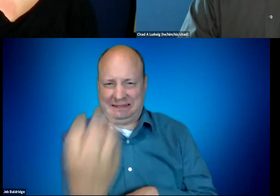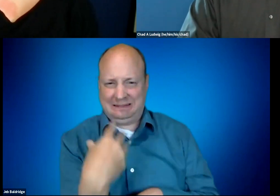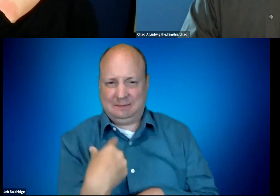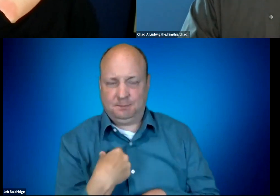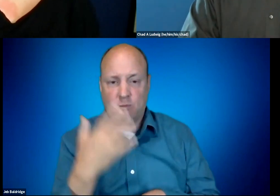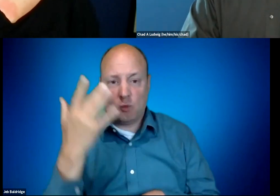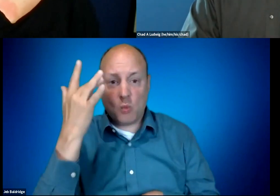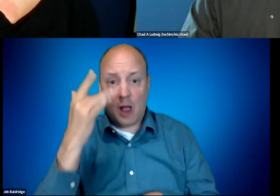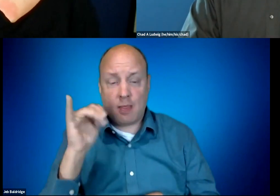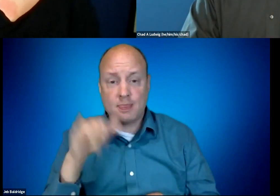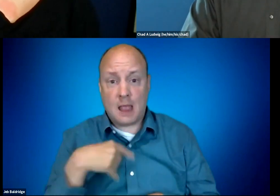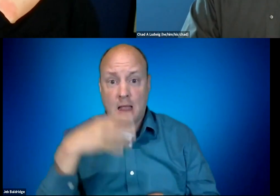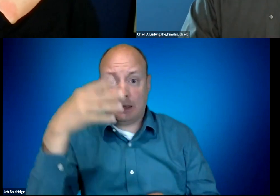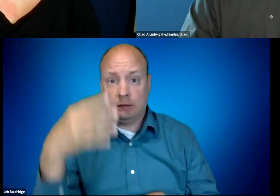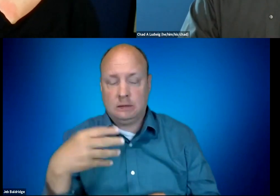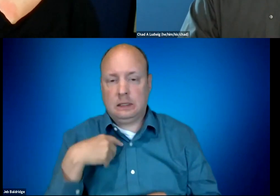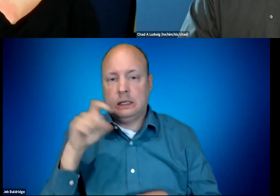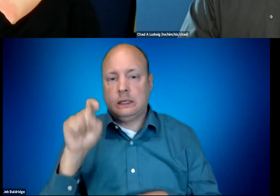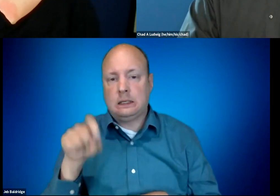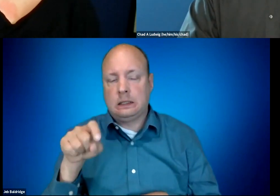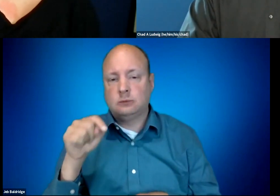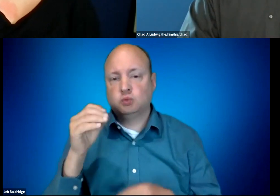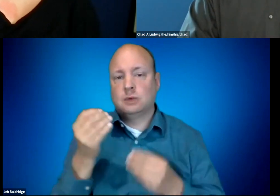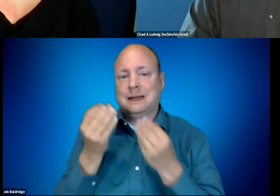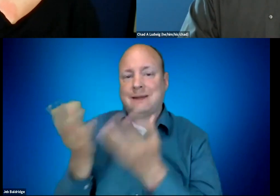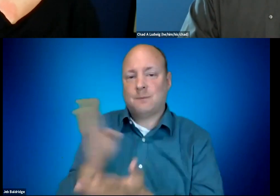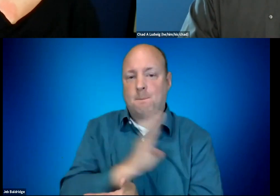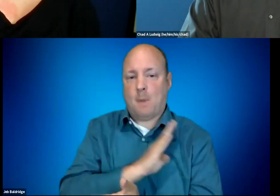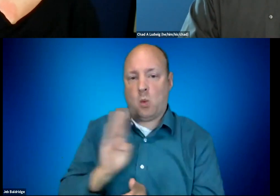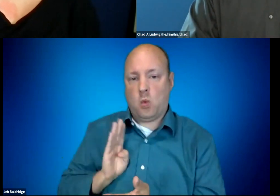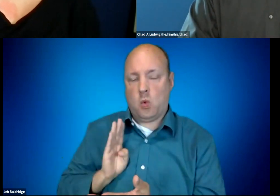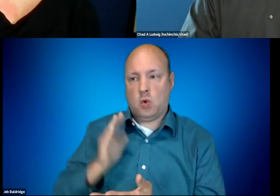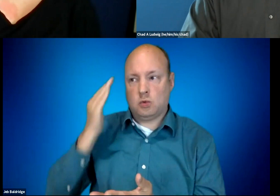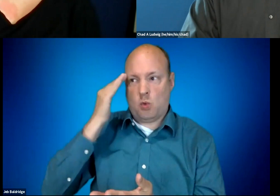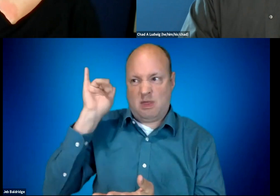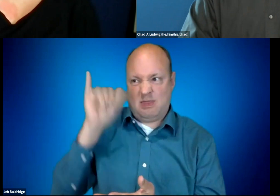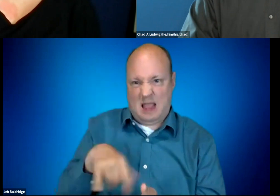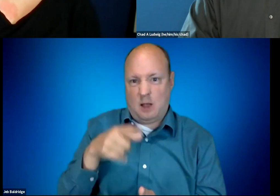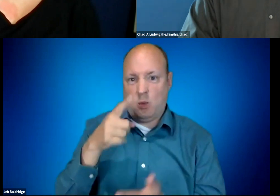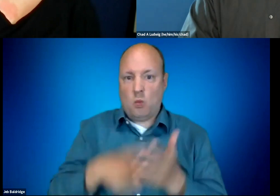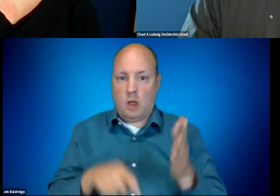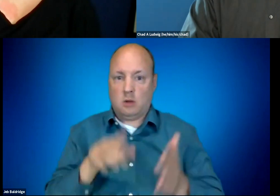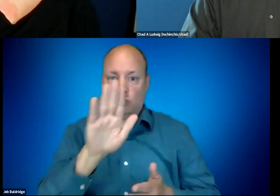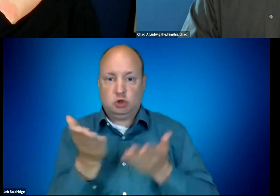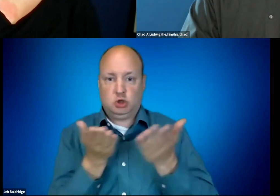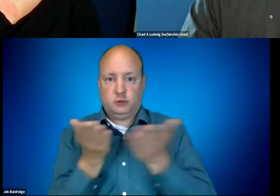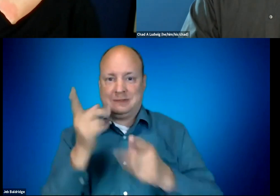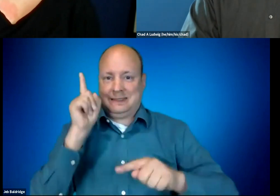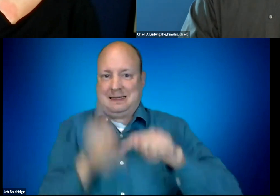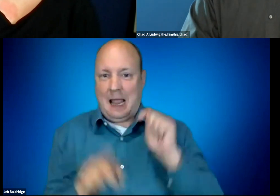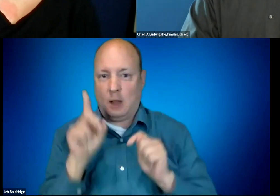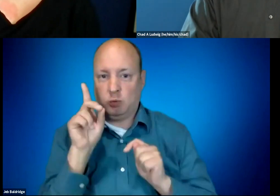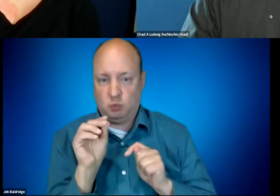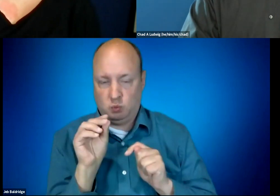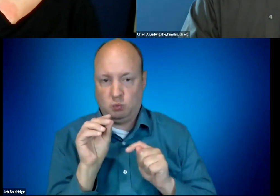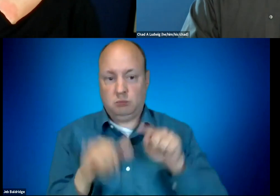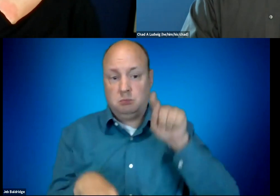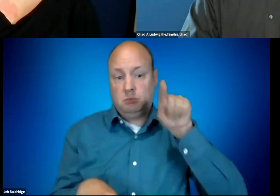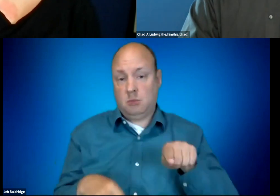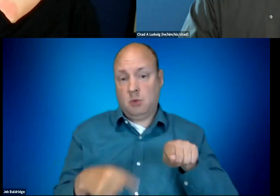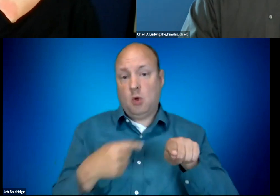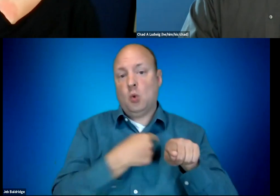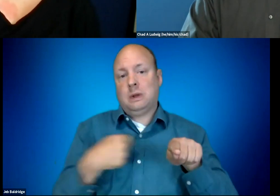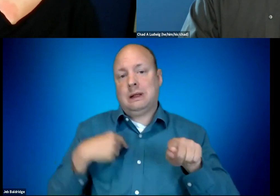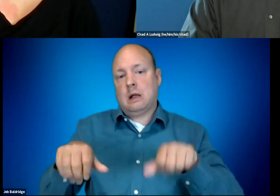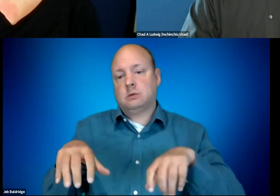and can't do. Can you send that slide to me? Because that list I need to give to the board so that they know what your